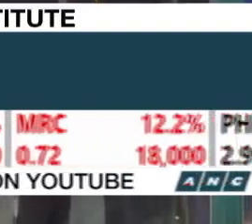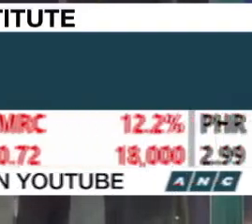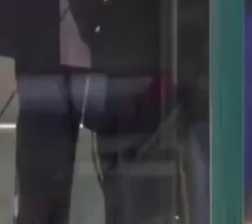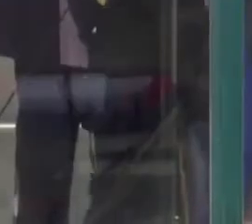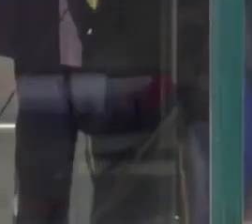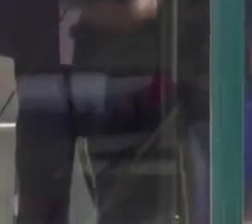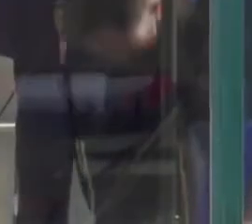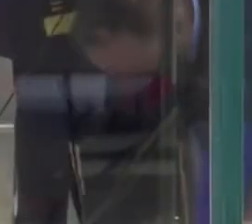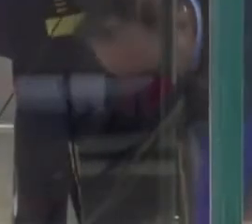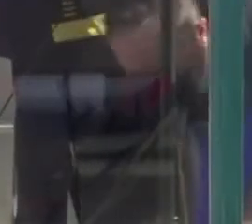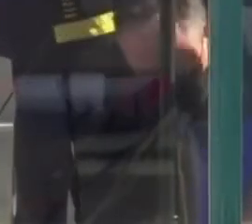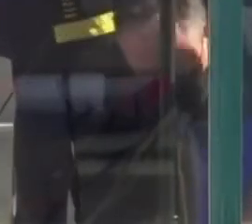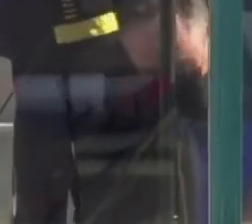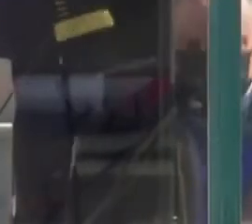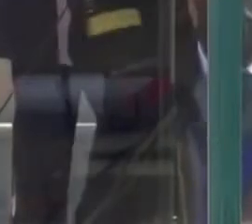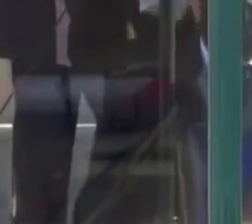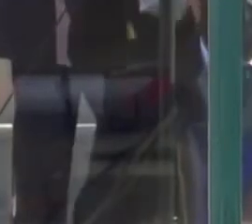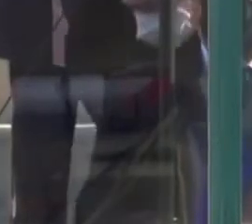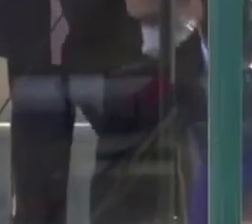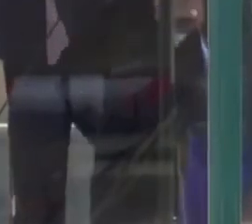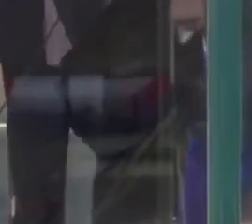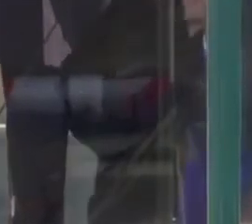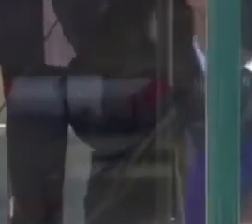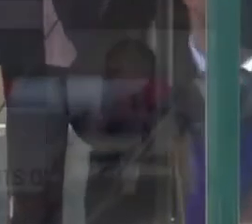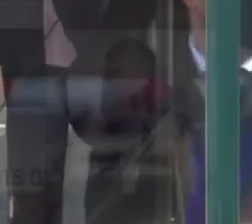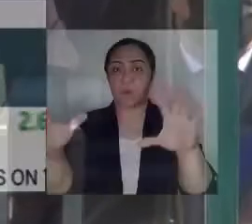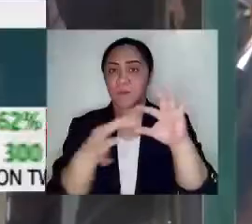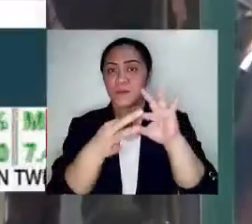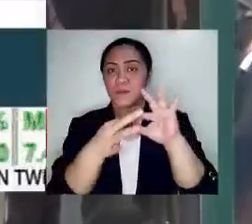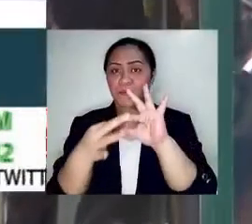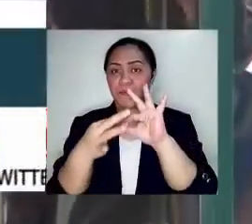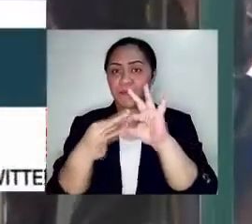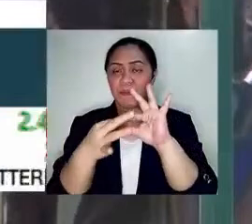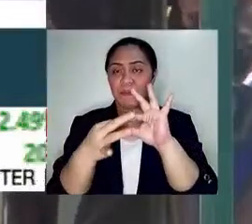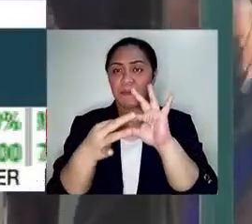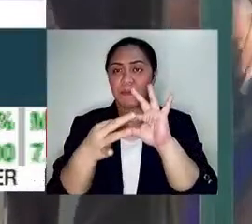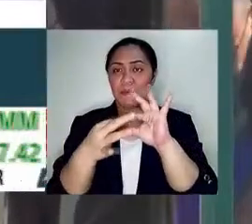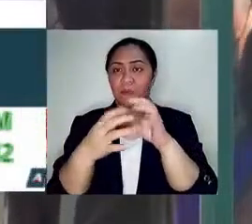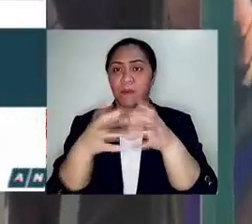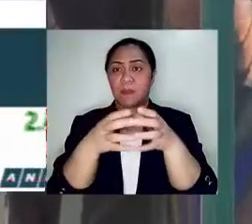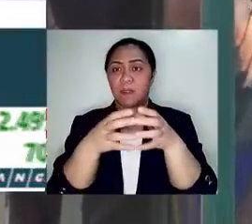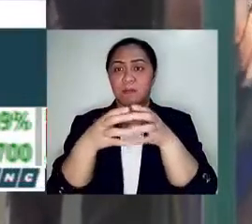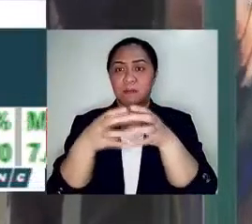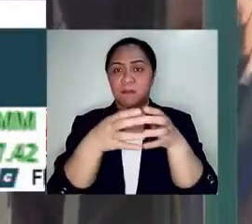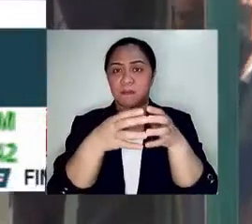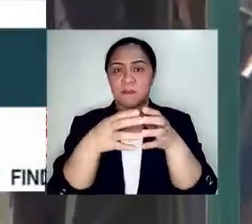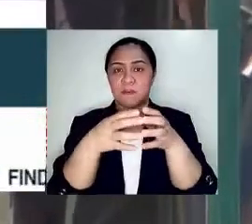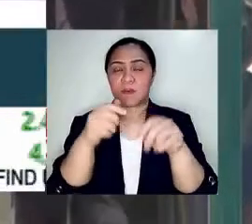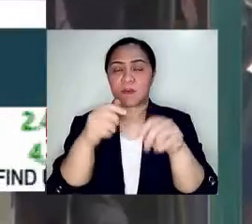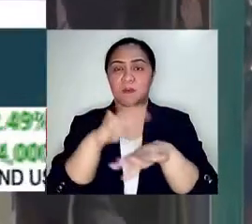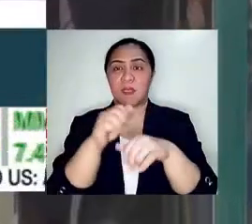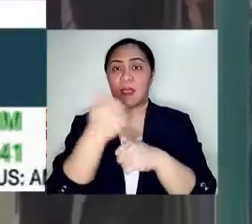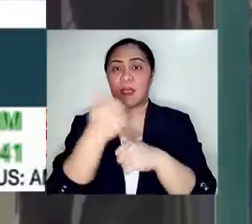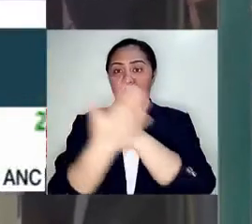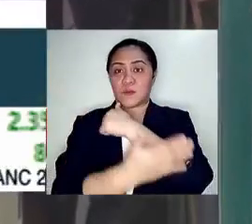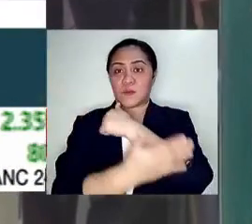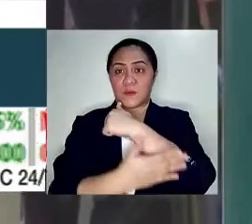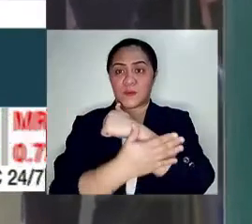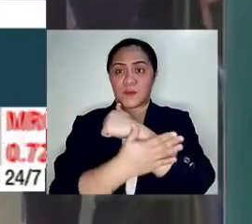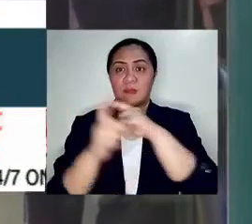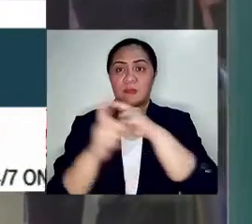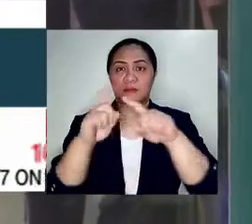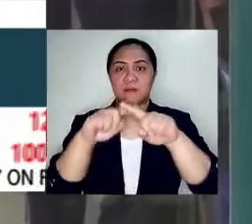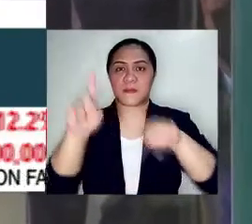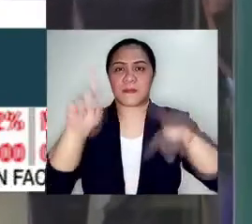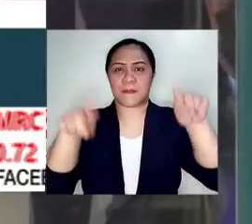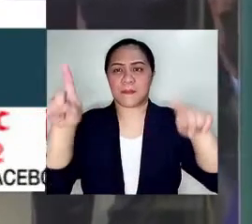he wants to work with allies, that means among countries, and they would like to work with multilateral international